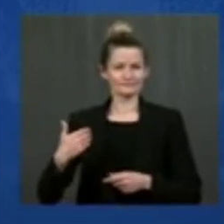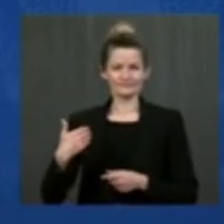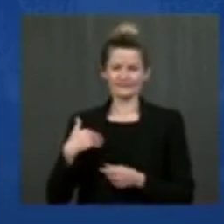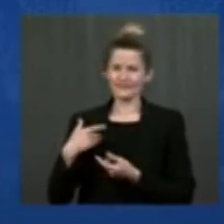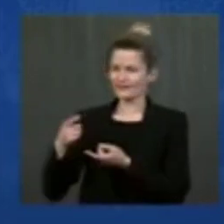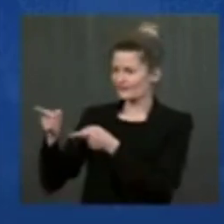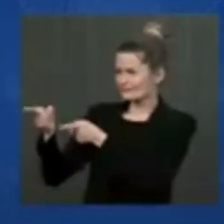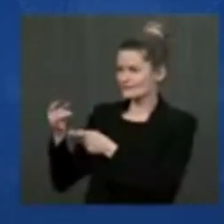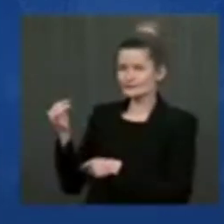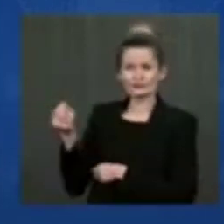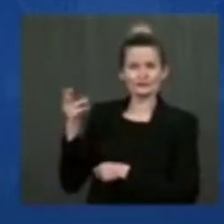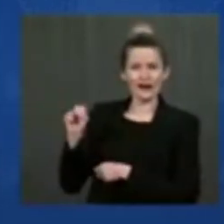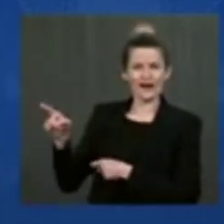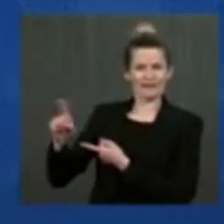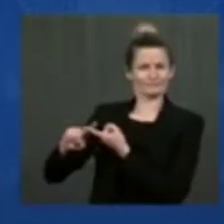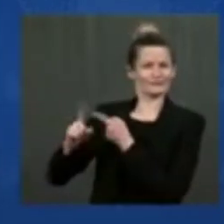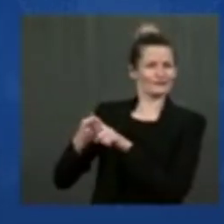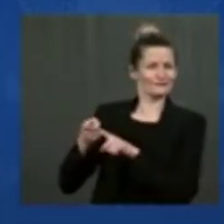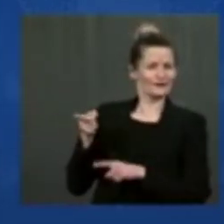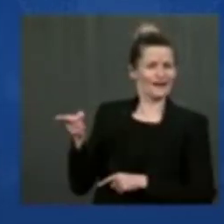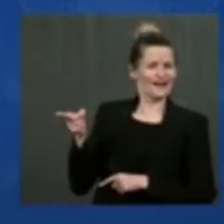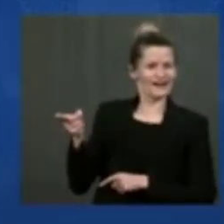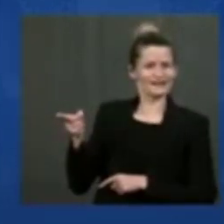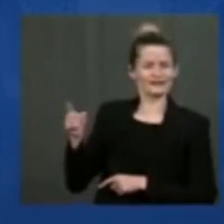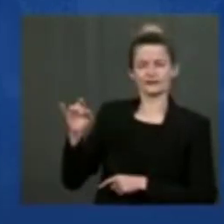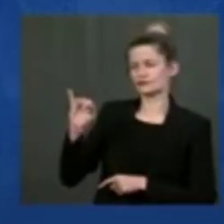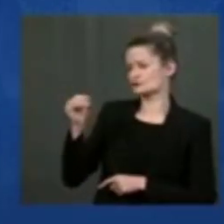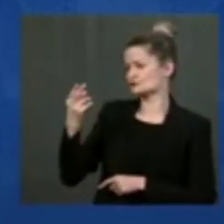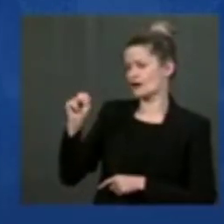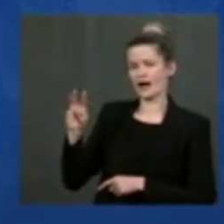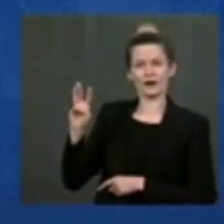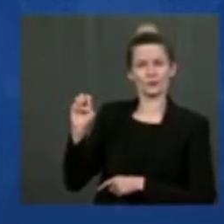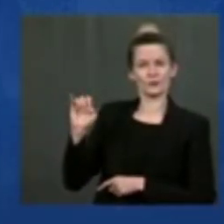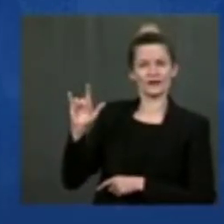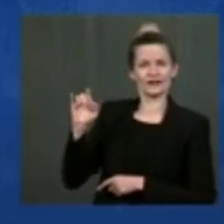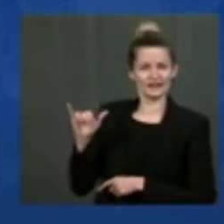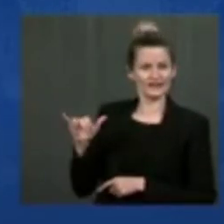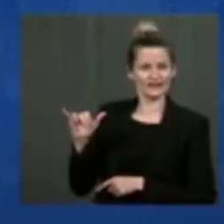dear friend, Rich Trumka. A moment of silence, please.